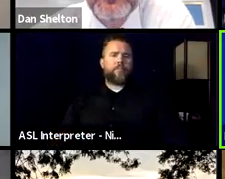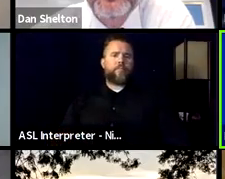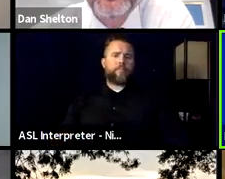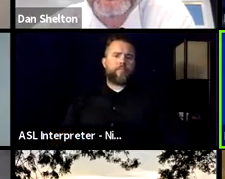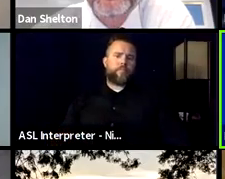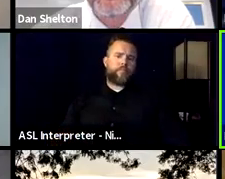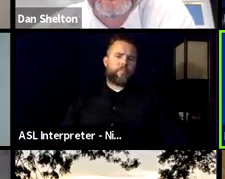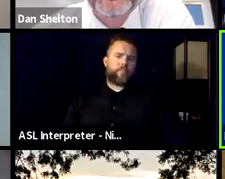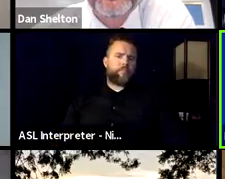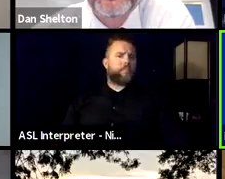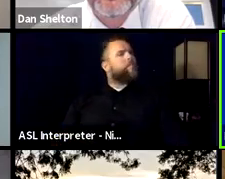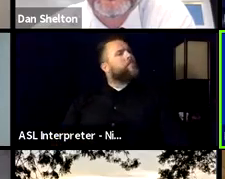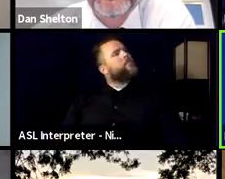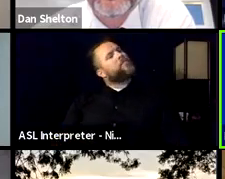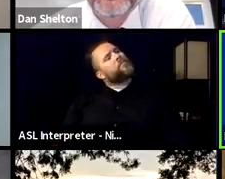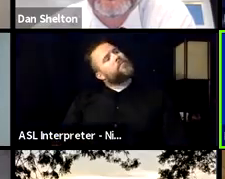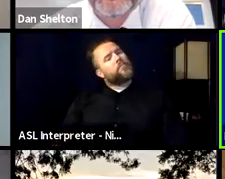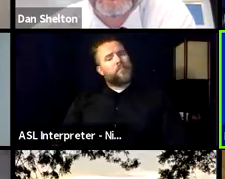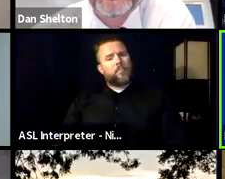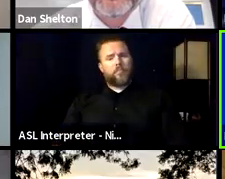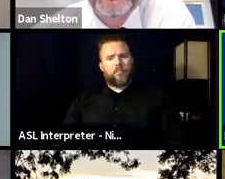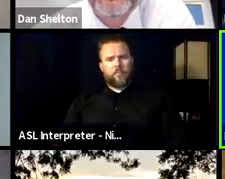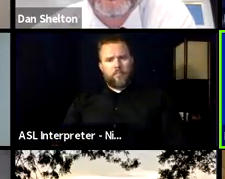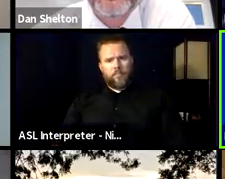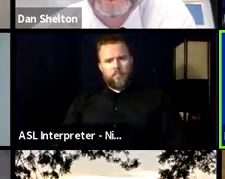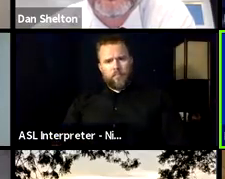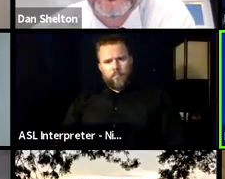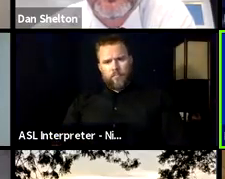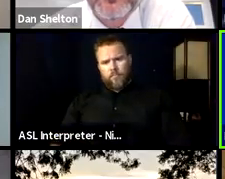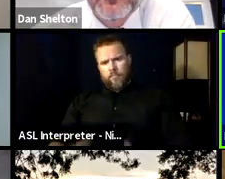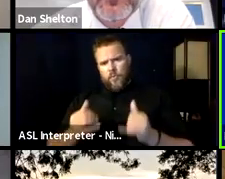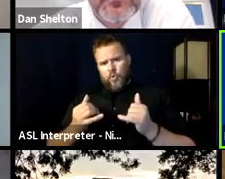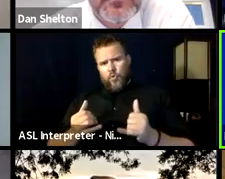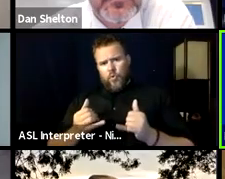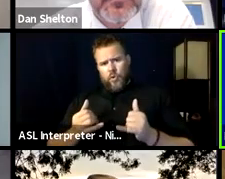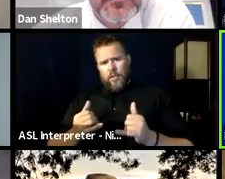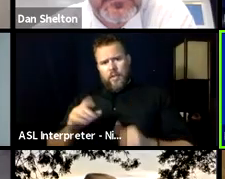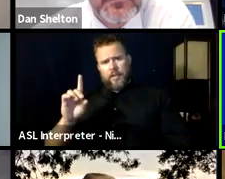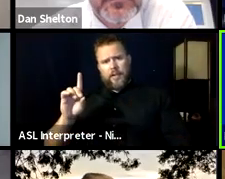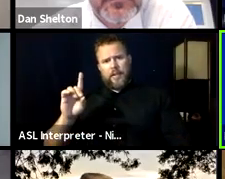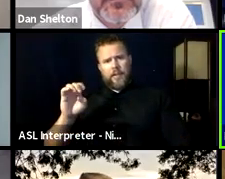Get some new board members and so the public can understand. Currently, Delaware code